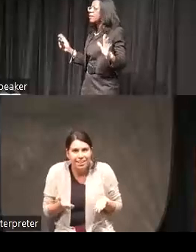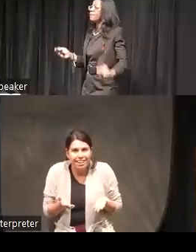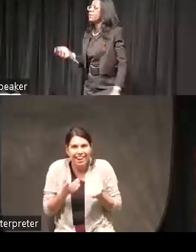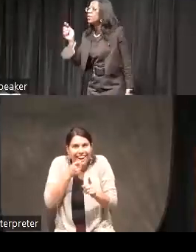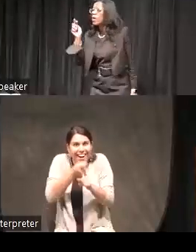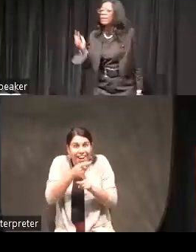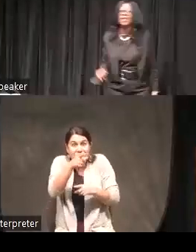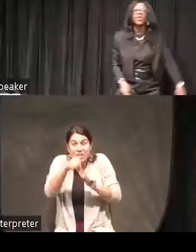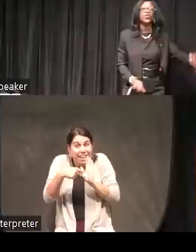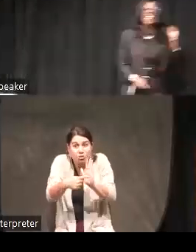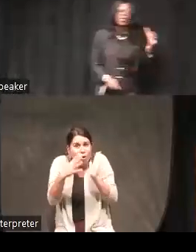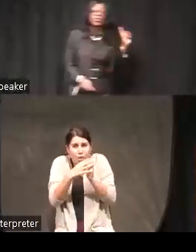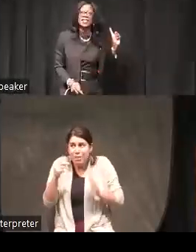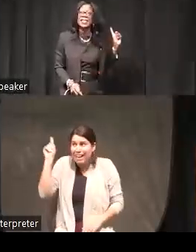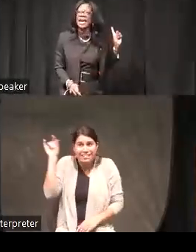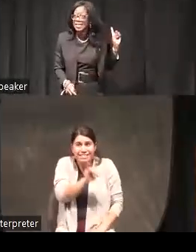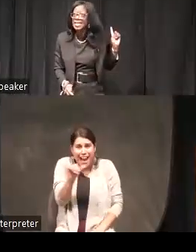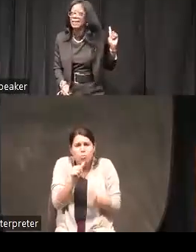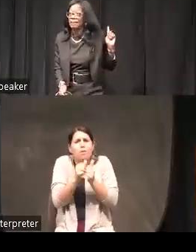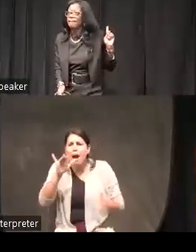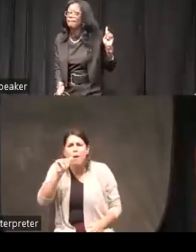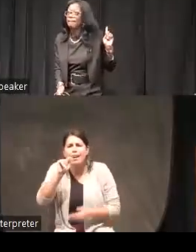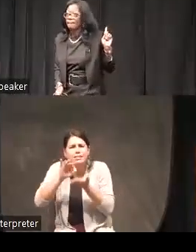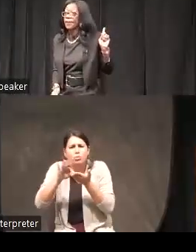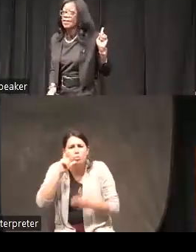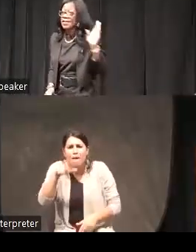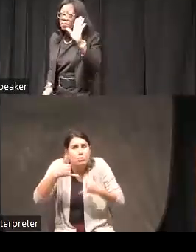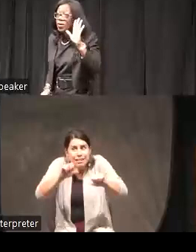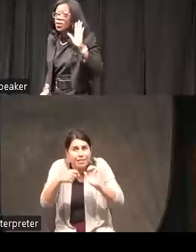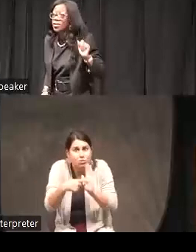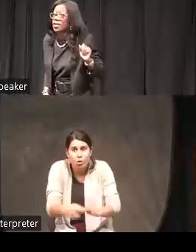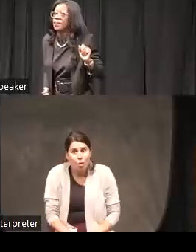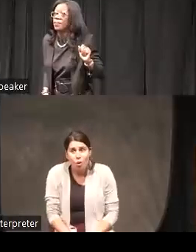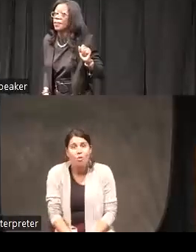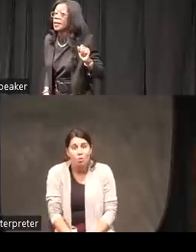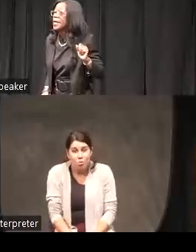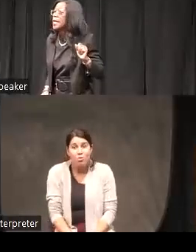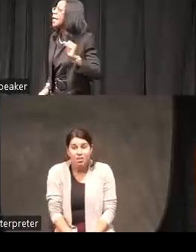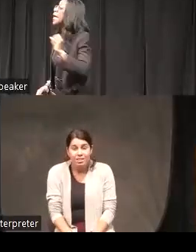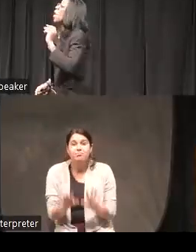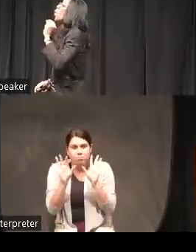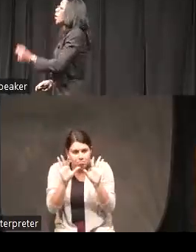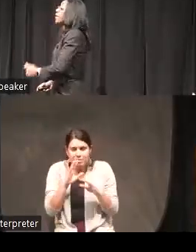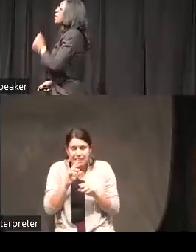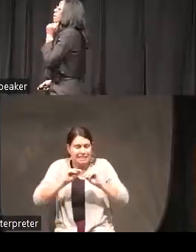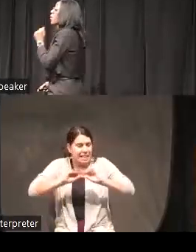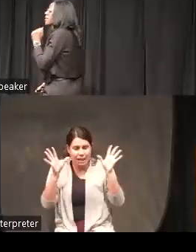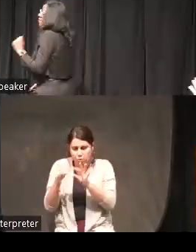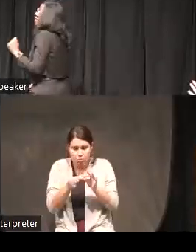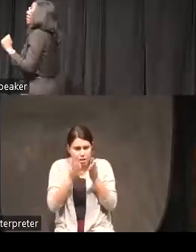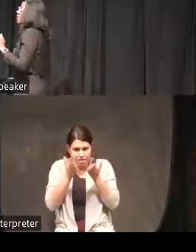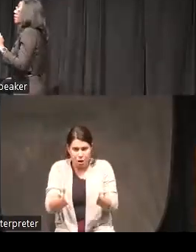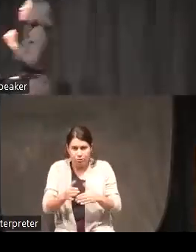right? We can replicate those without using the IIT, right? That's important also, right? One of the most